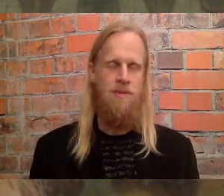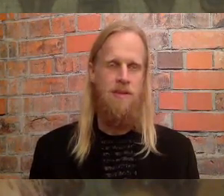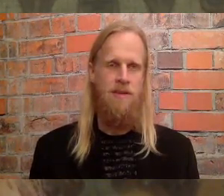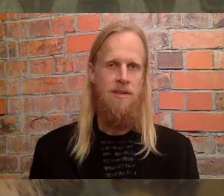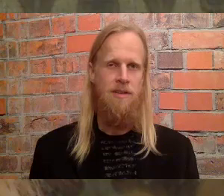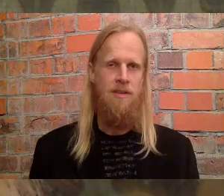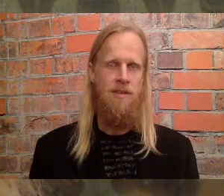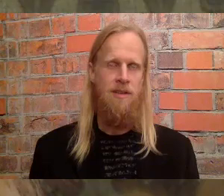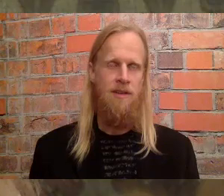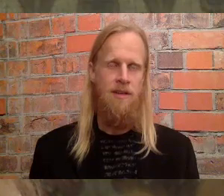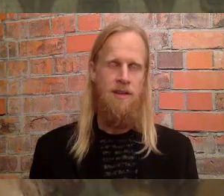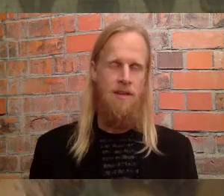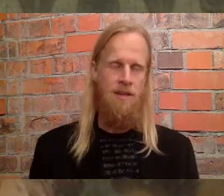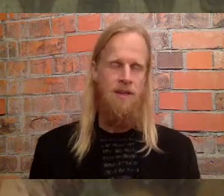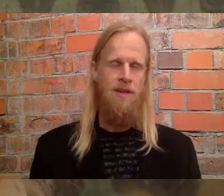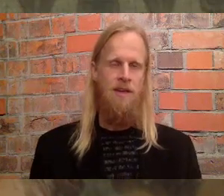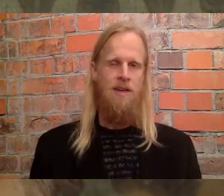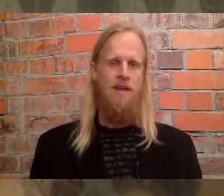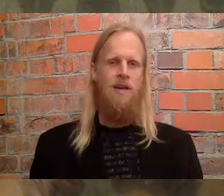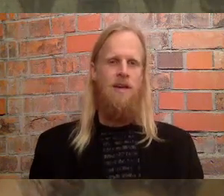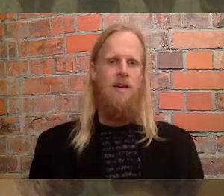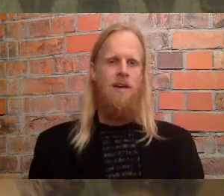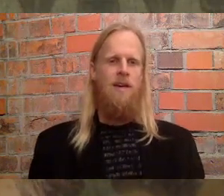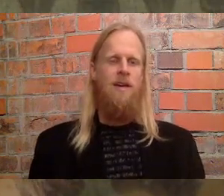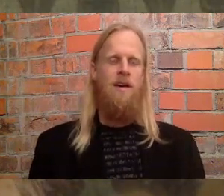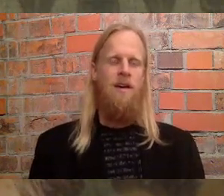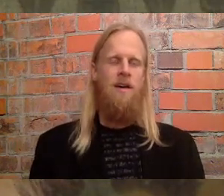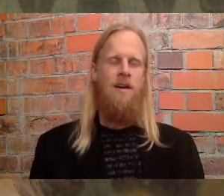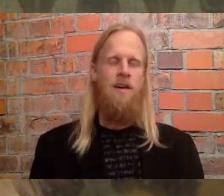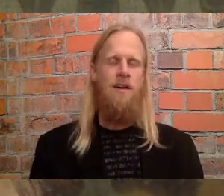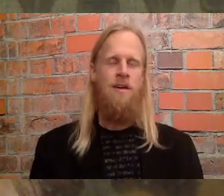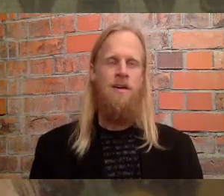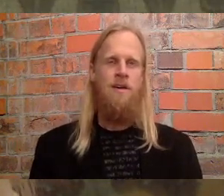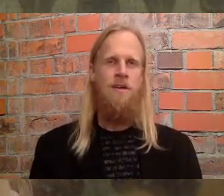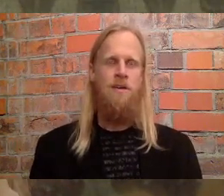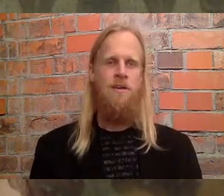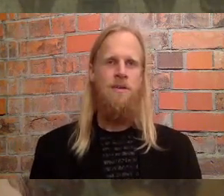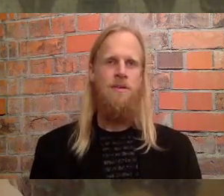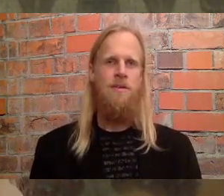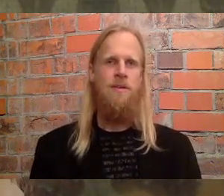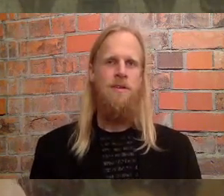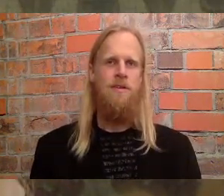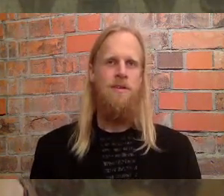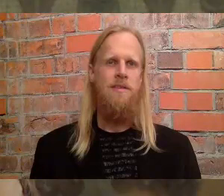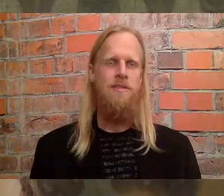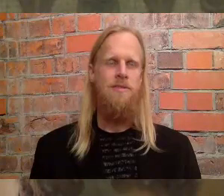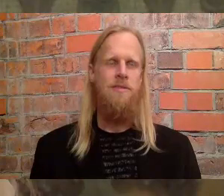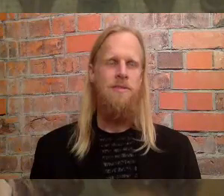Holding back to protect myself or others.